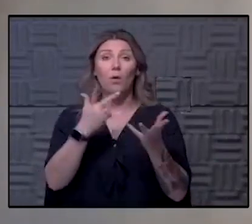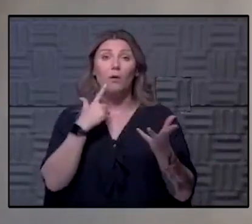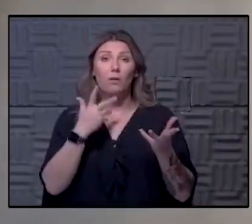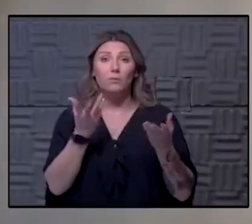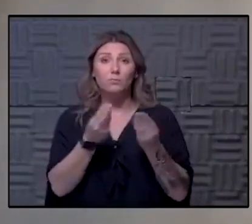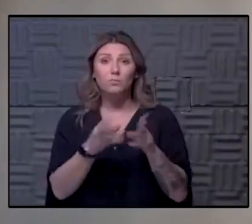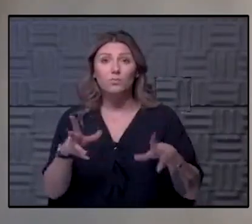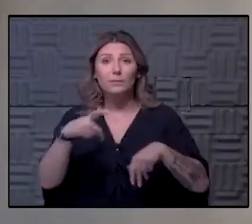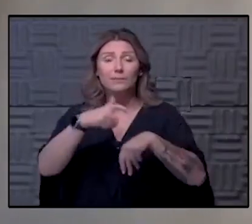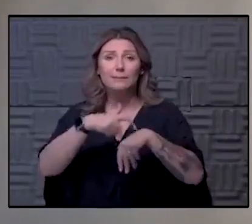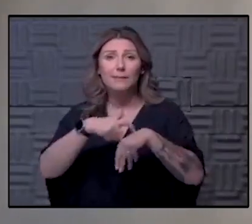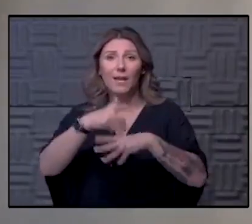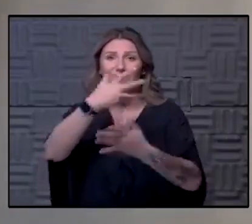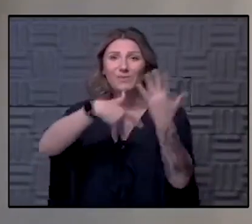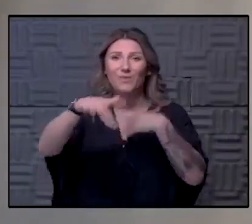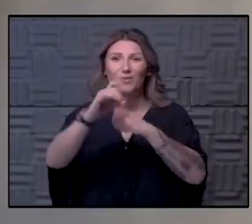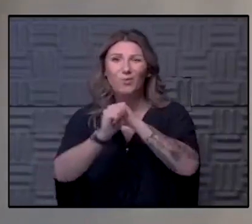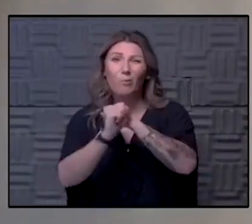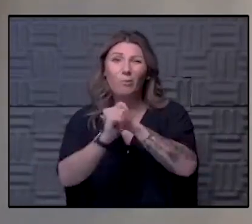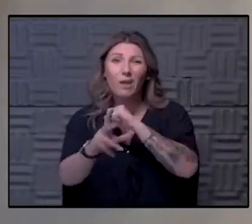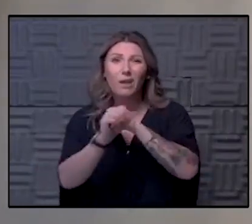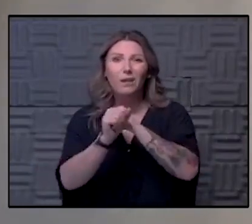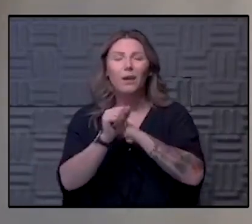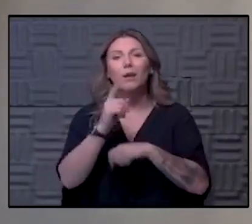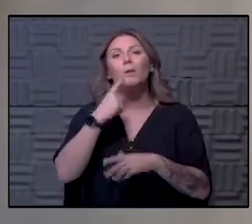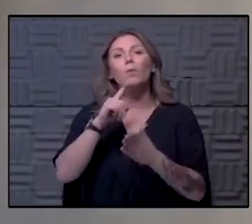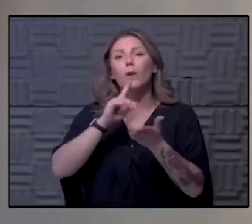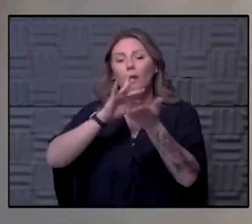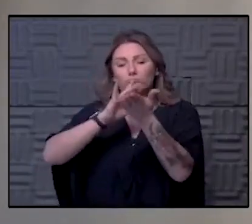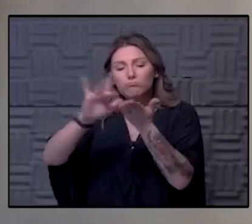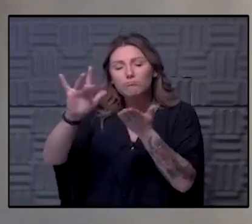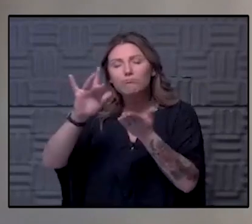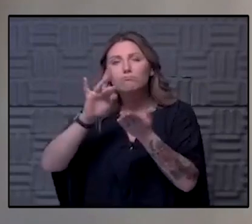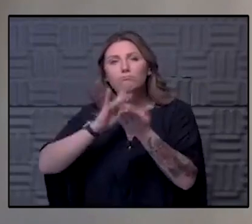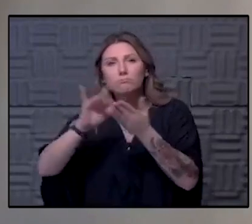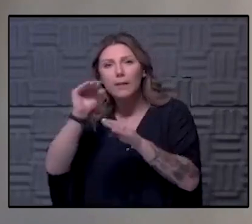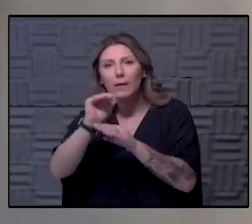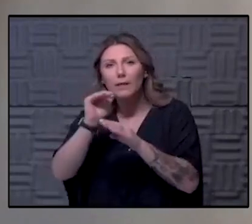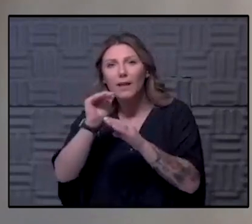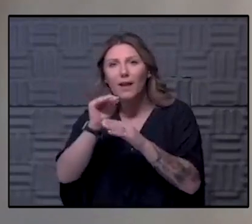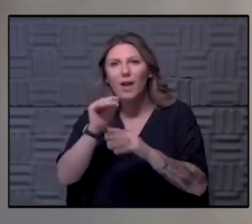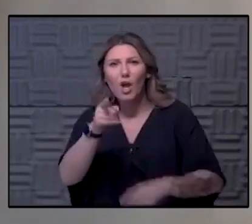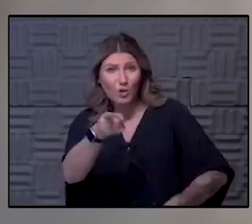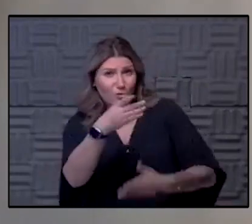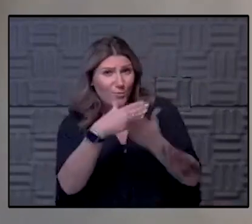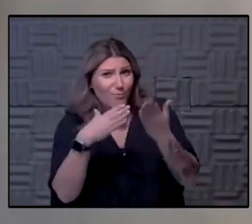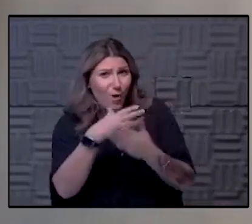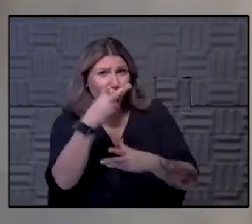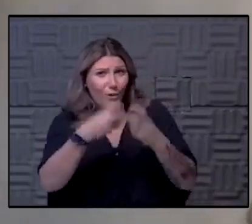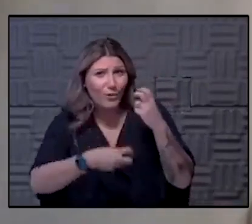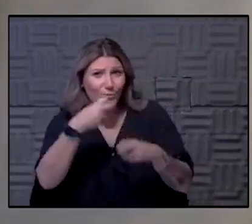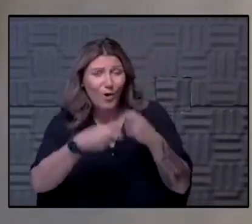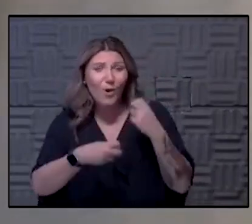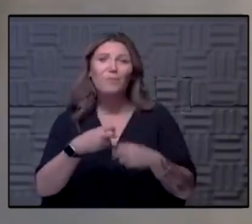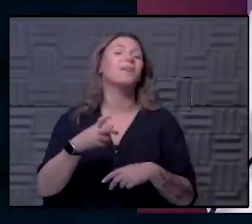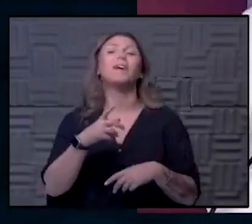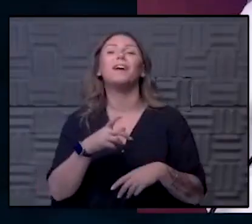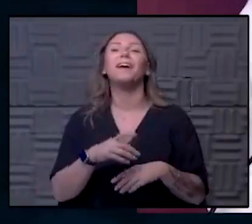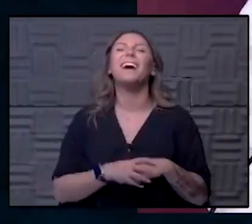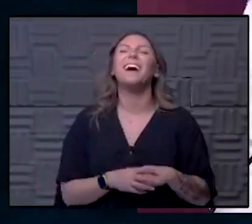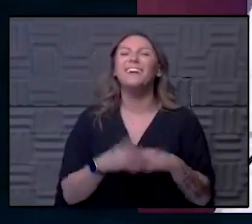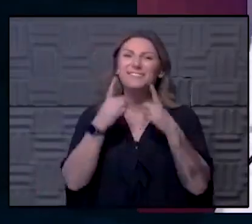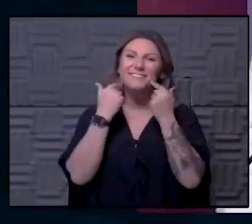social media. And we're scrolling on it at night. And that is termed as doom scrolling. Is that what I heard you just